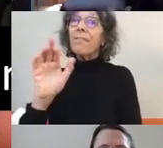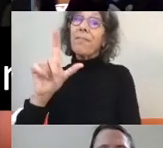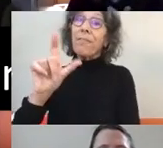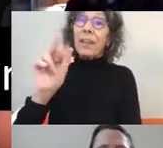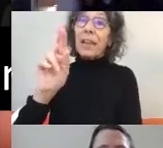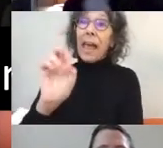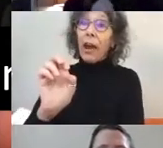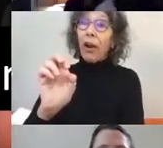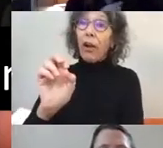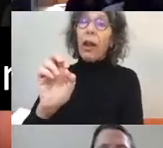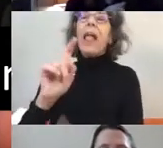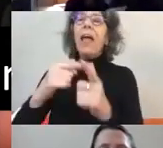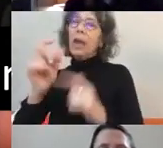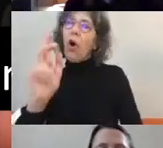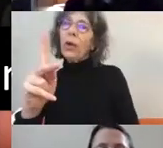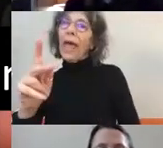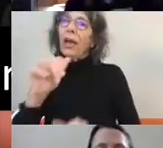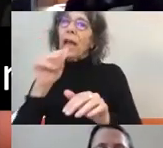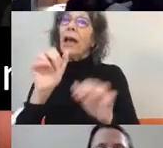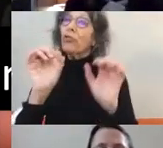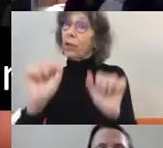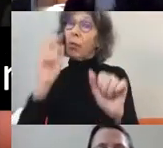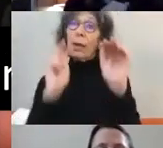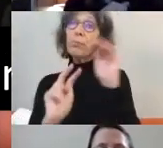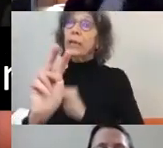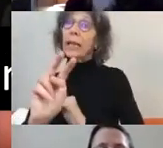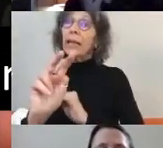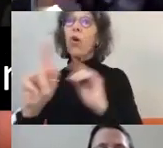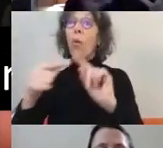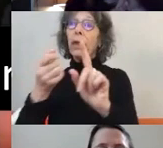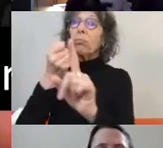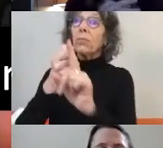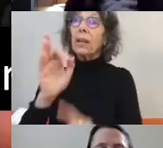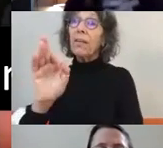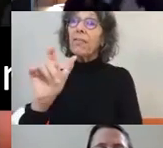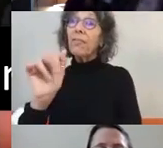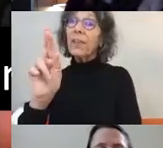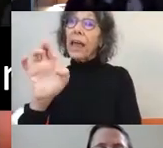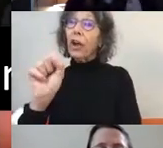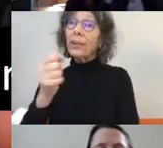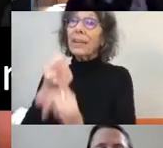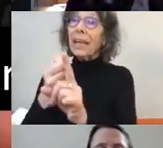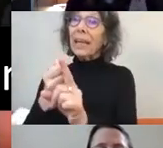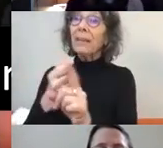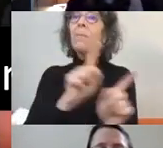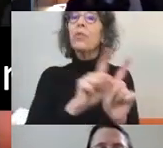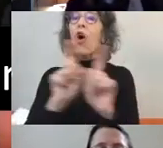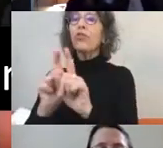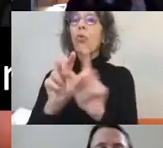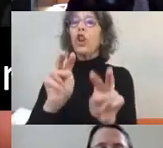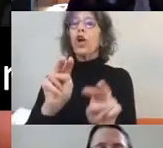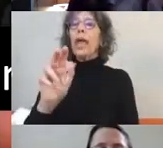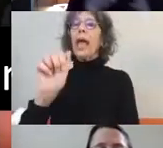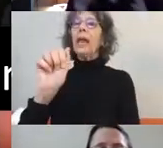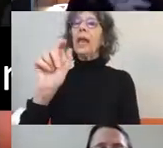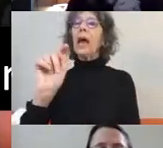What are the issues that cause flaring in patients? And also we are looking at atopic dermatitis, and we have the ability